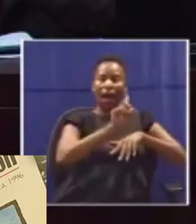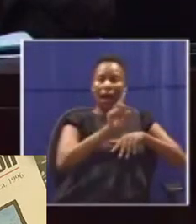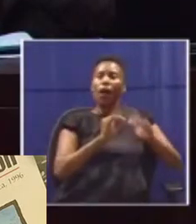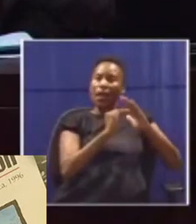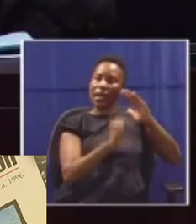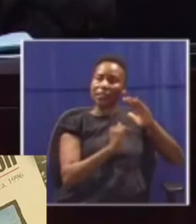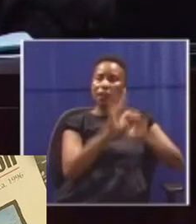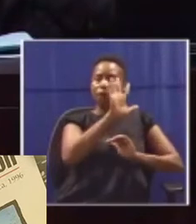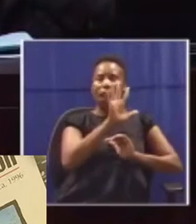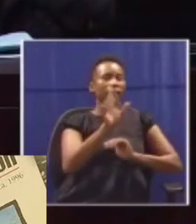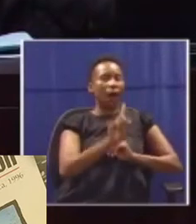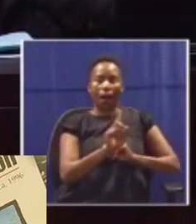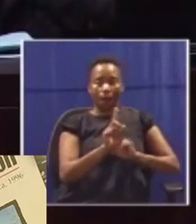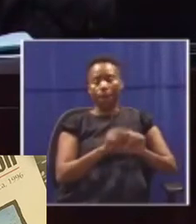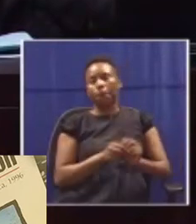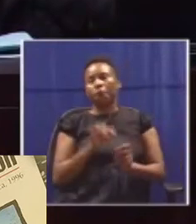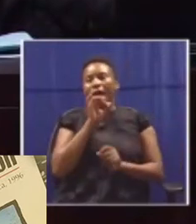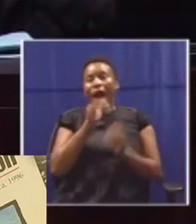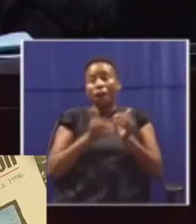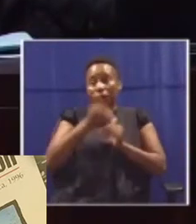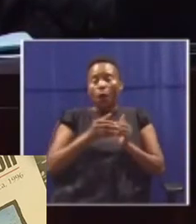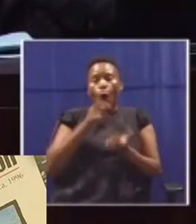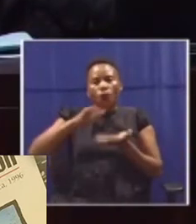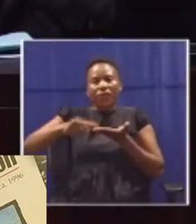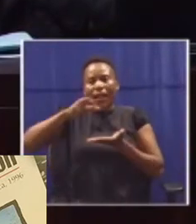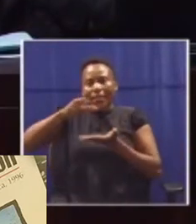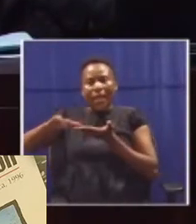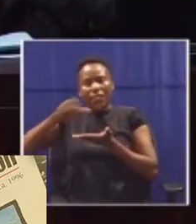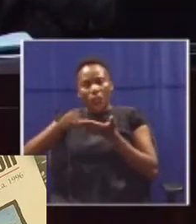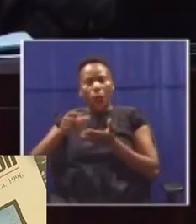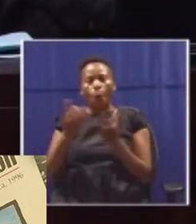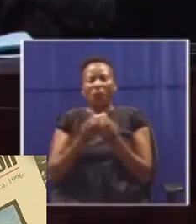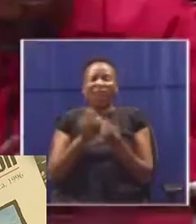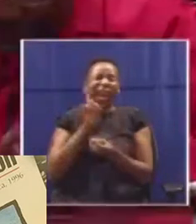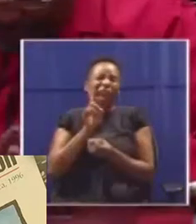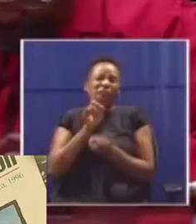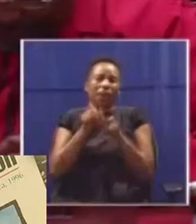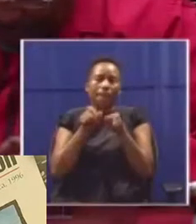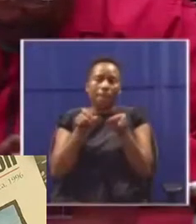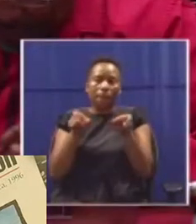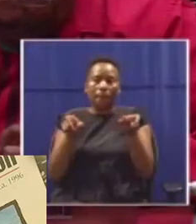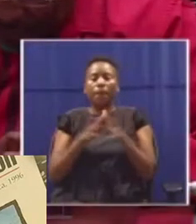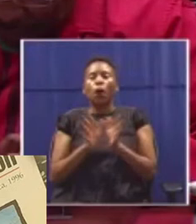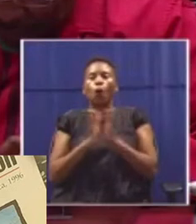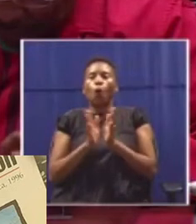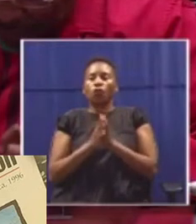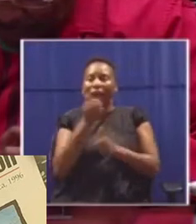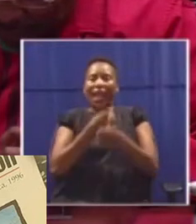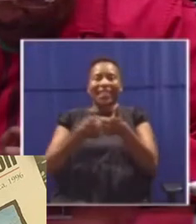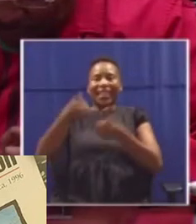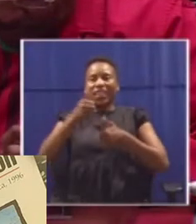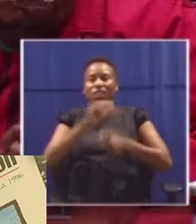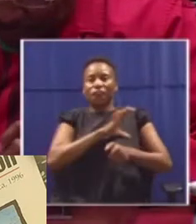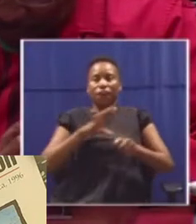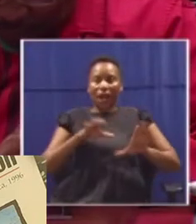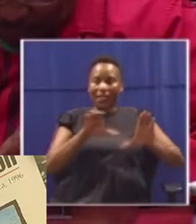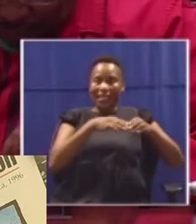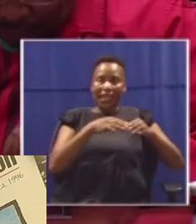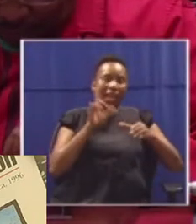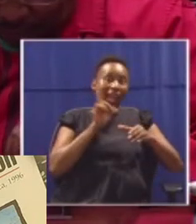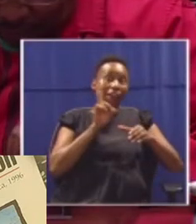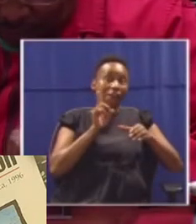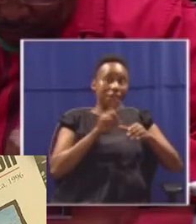selection need to occur after consultation with every member of the Executive Council in every